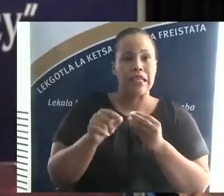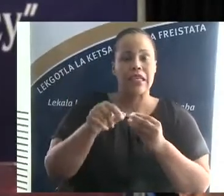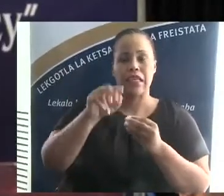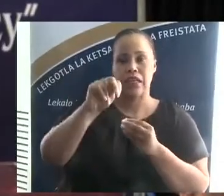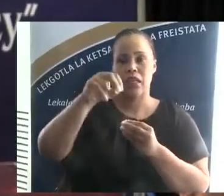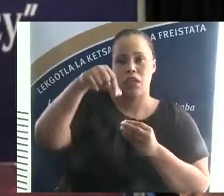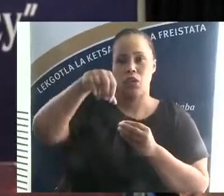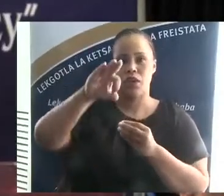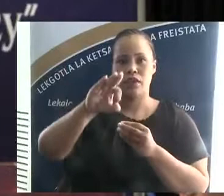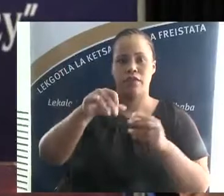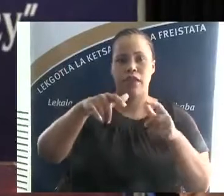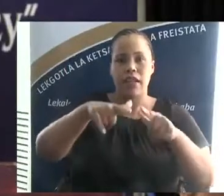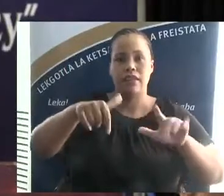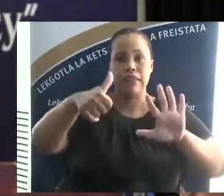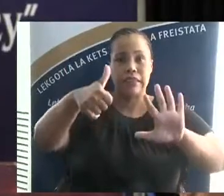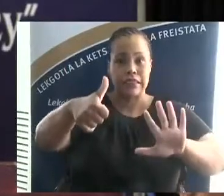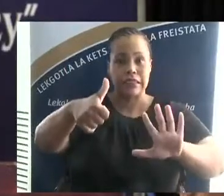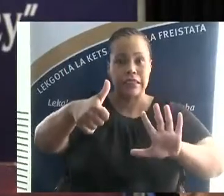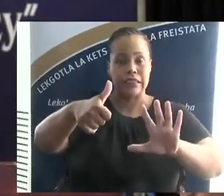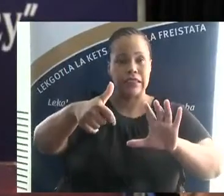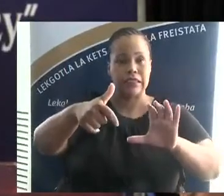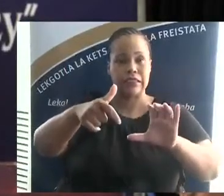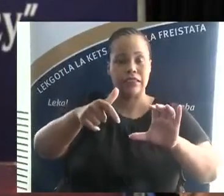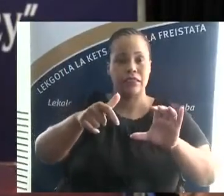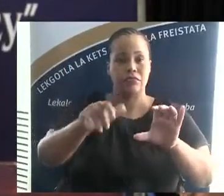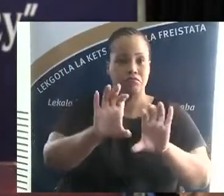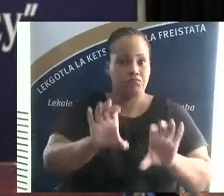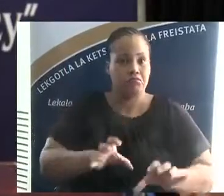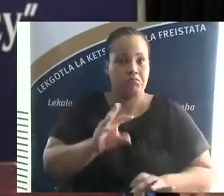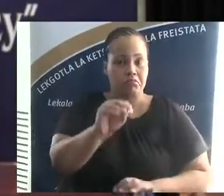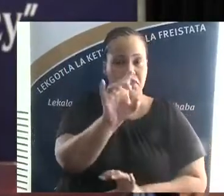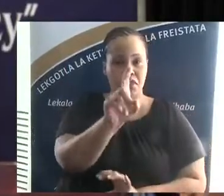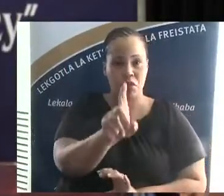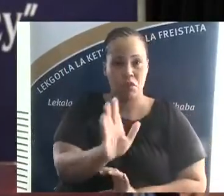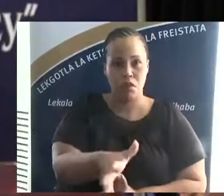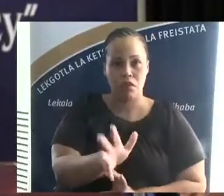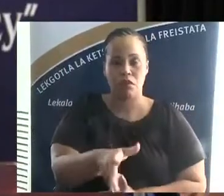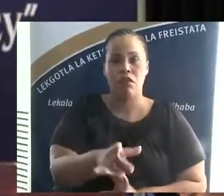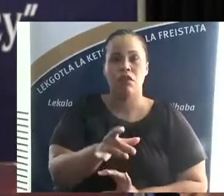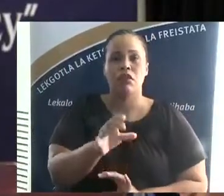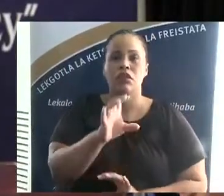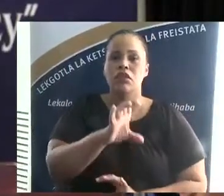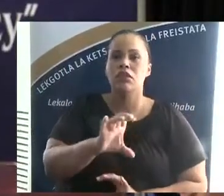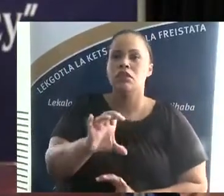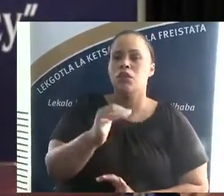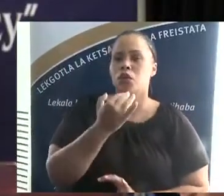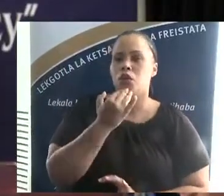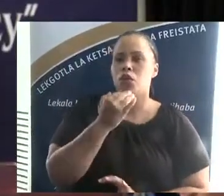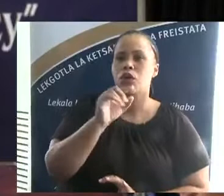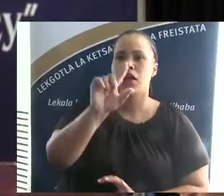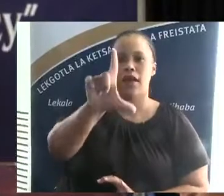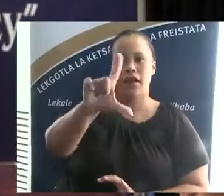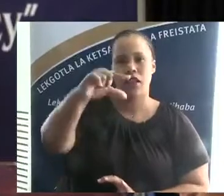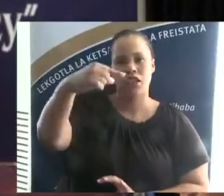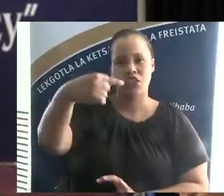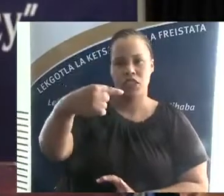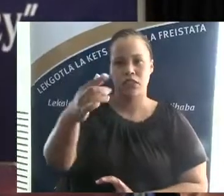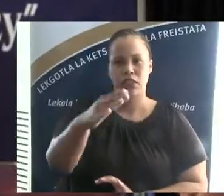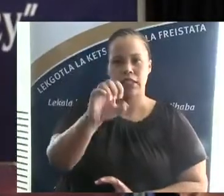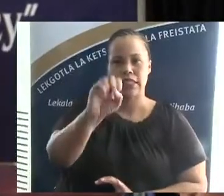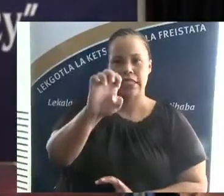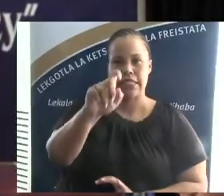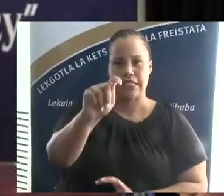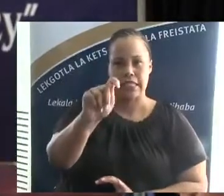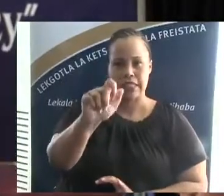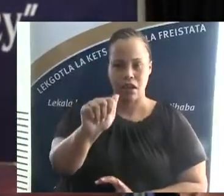accreditation after they completed this program. And this is sponsored by LG CETA and the Central